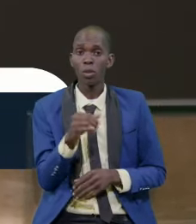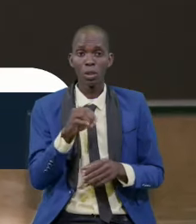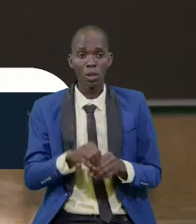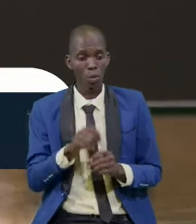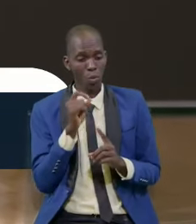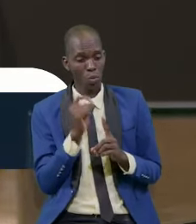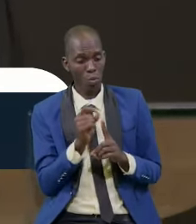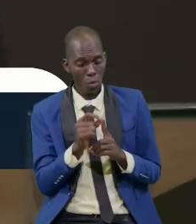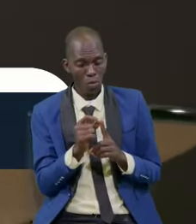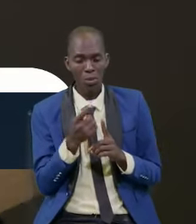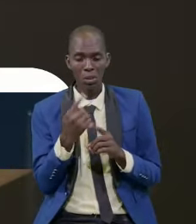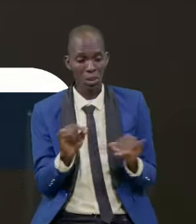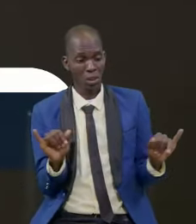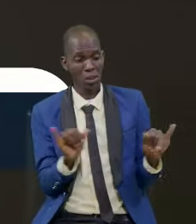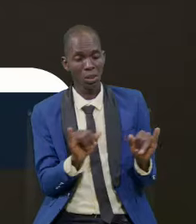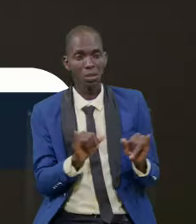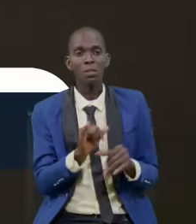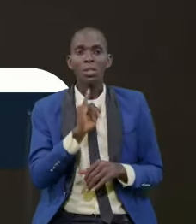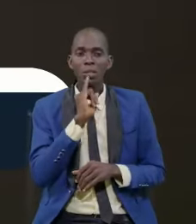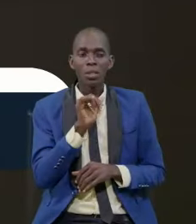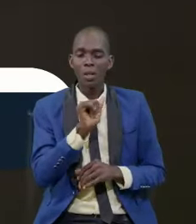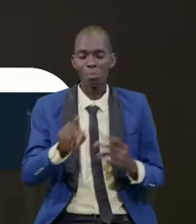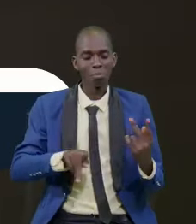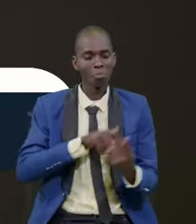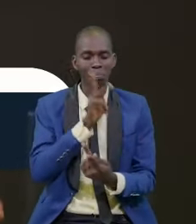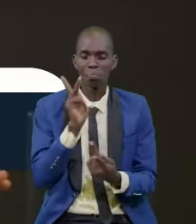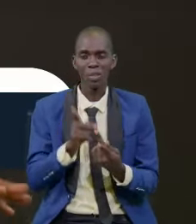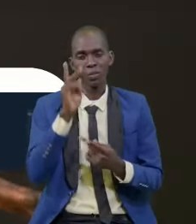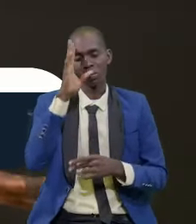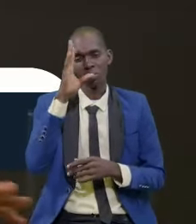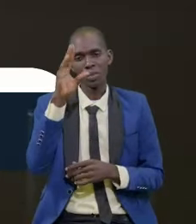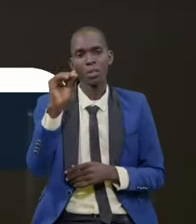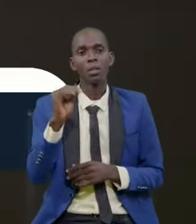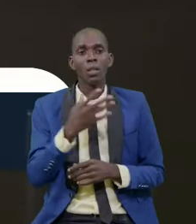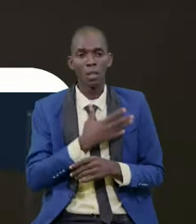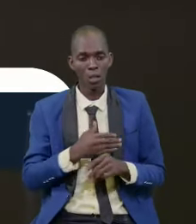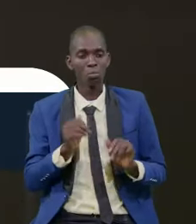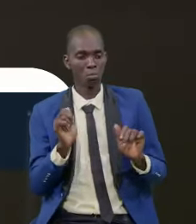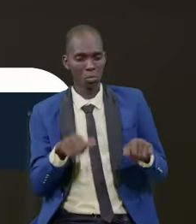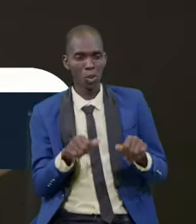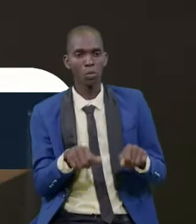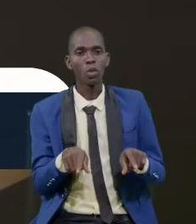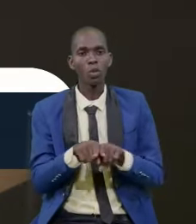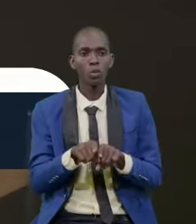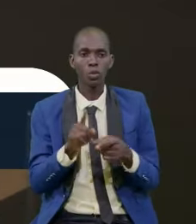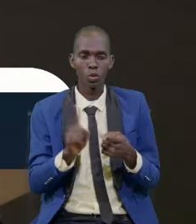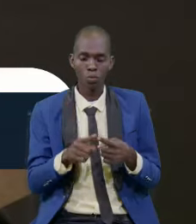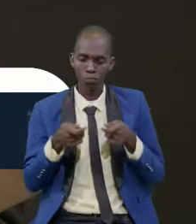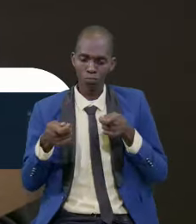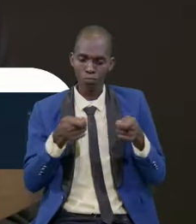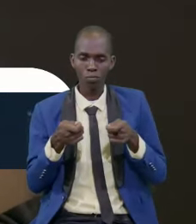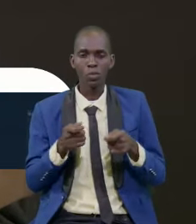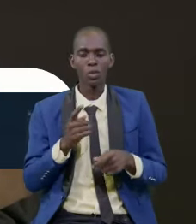word, the same is a perfect man, and able also to bridle,